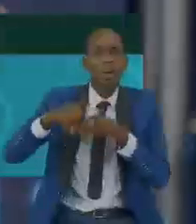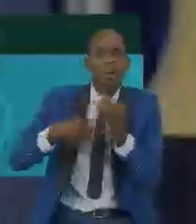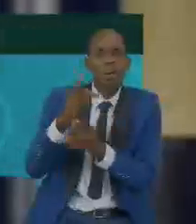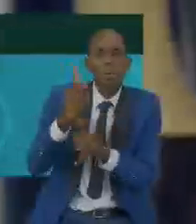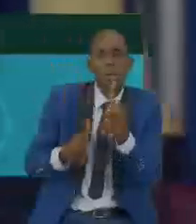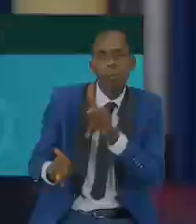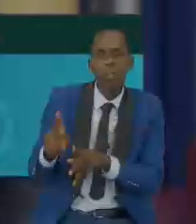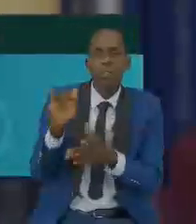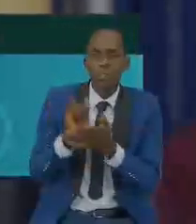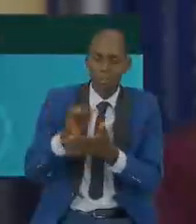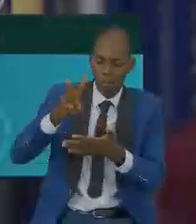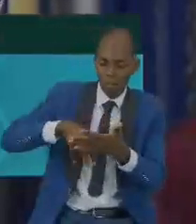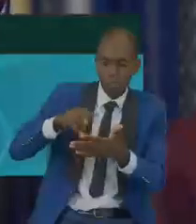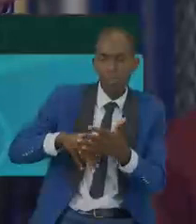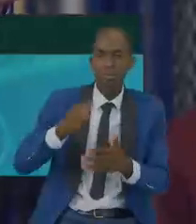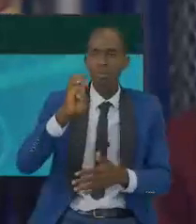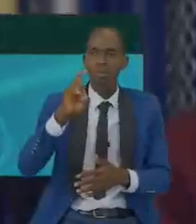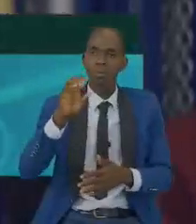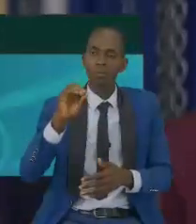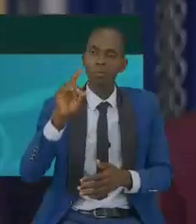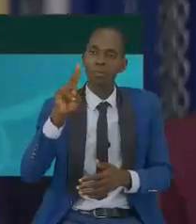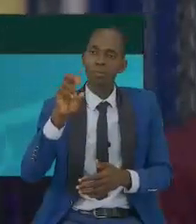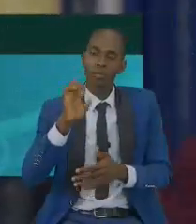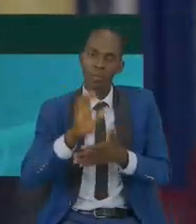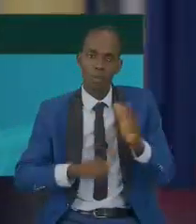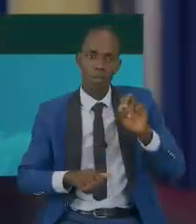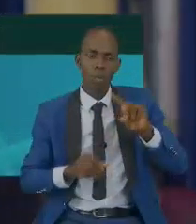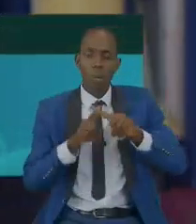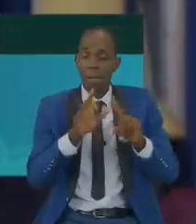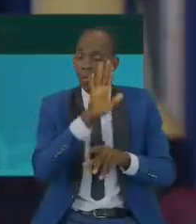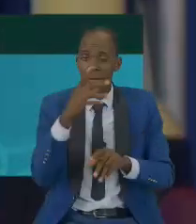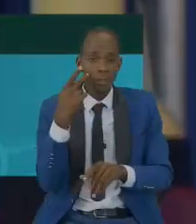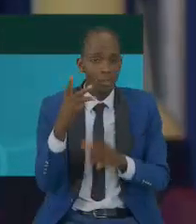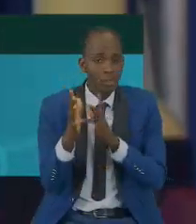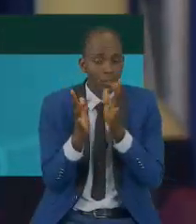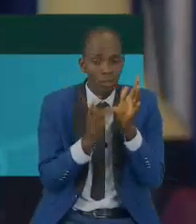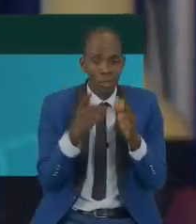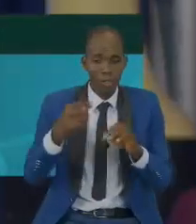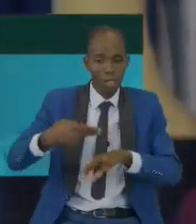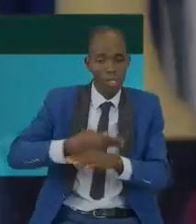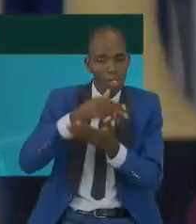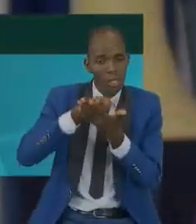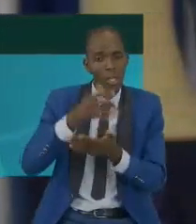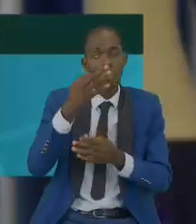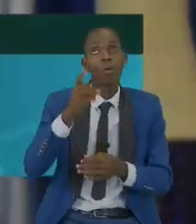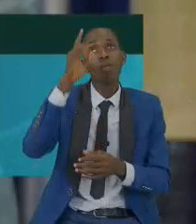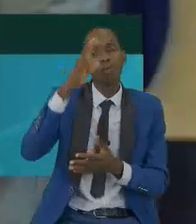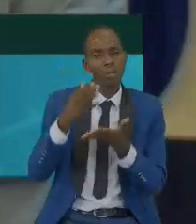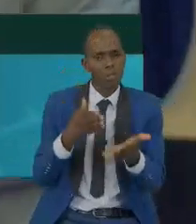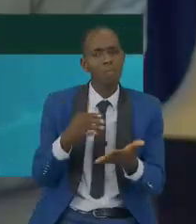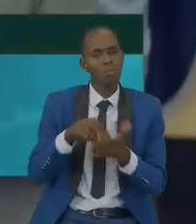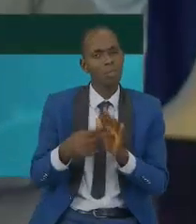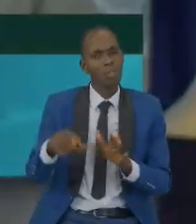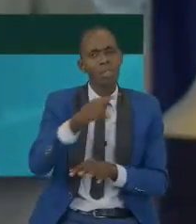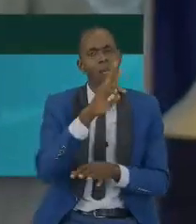the Exodus chapter 12 and they didn't see Jesus, the Lamb of God, that they were blind. And they